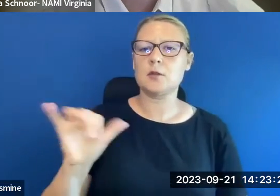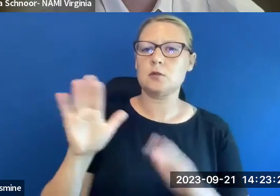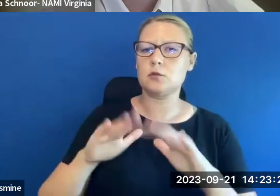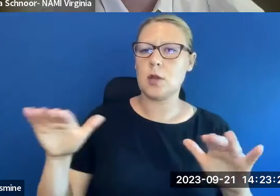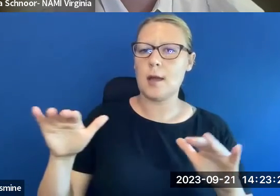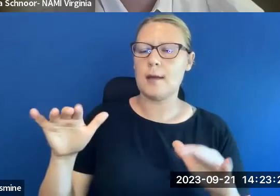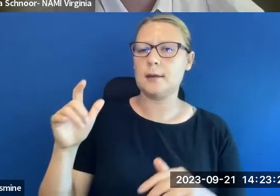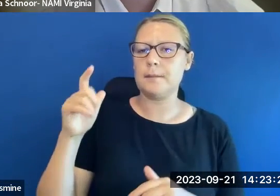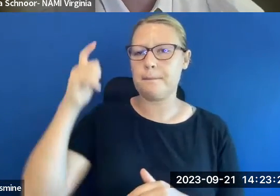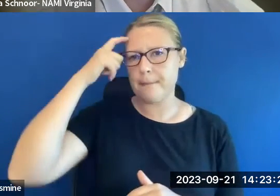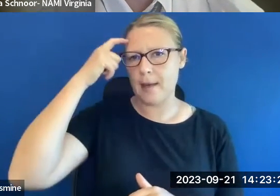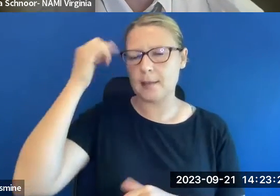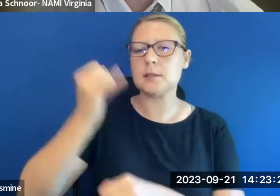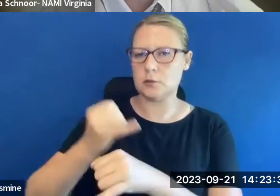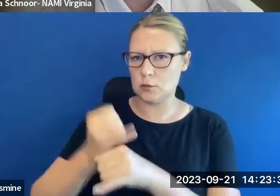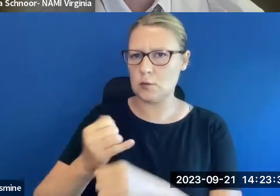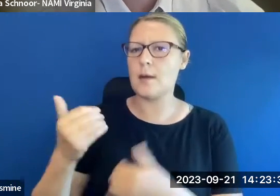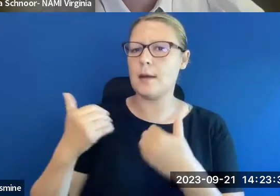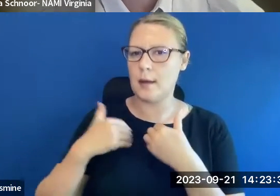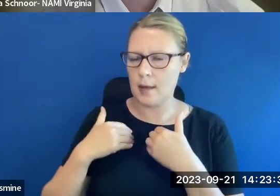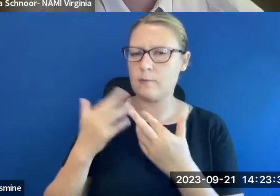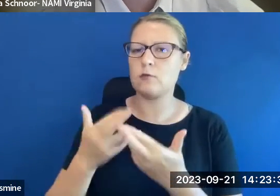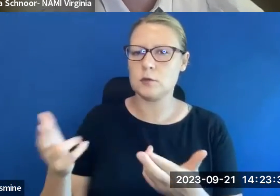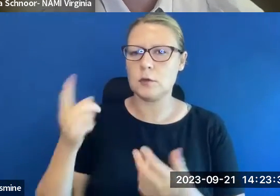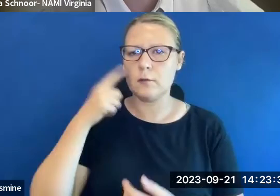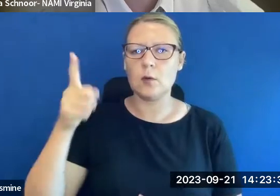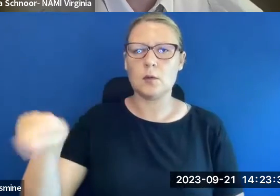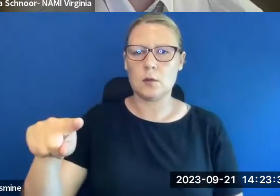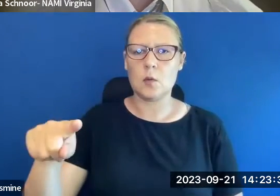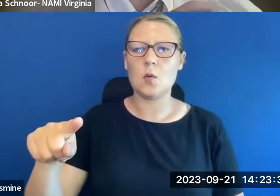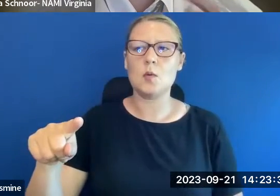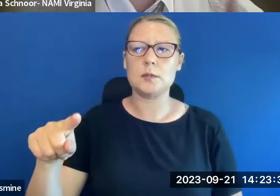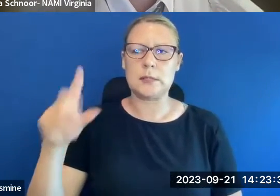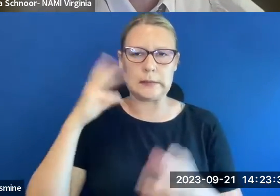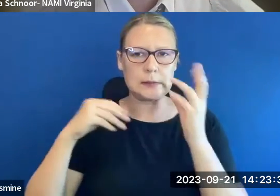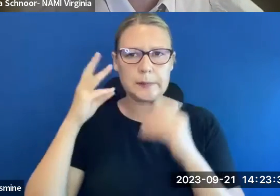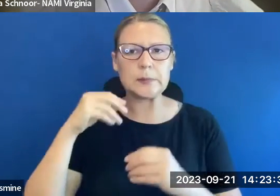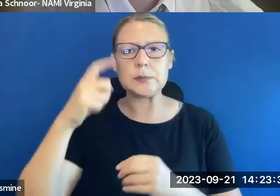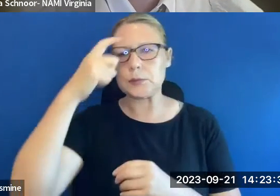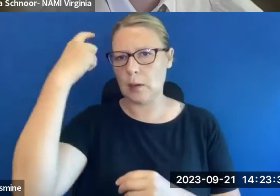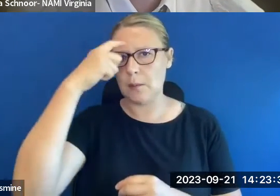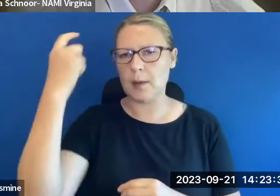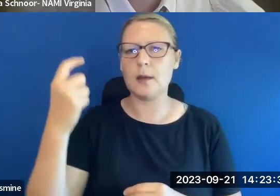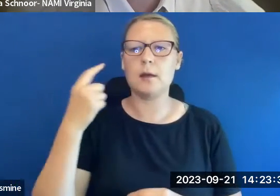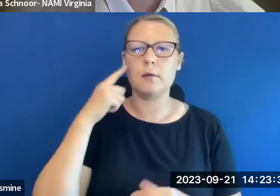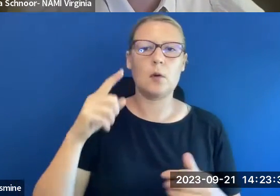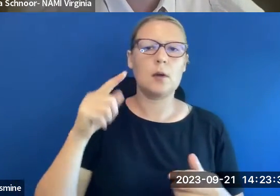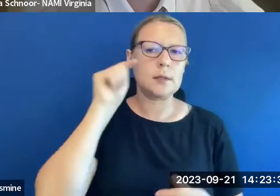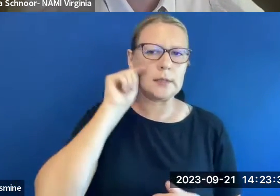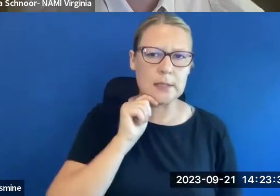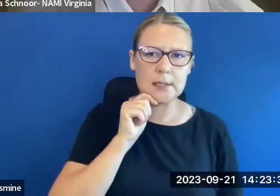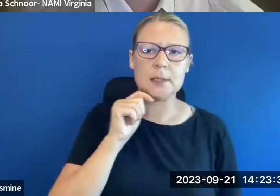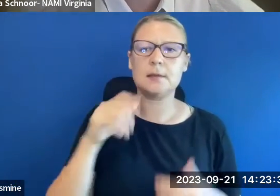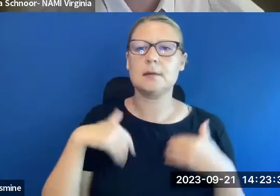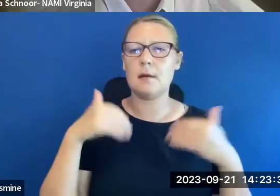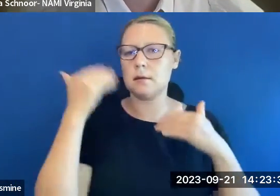do have some good resources for children, for adolescents and for young adults, as